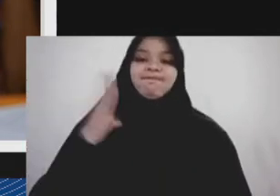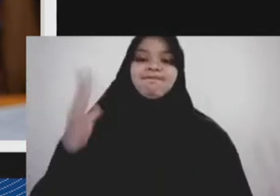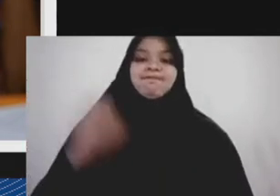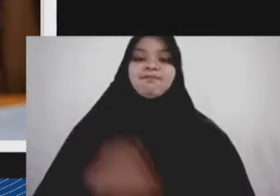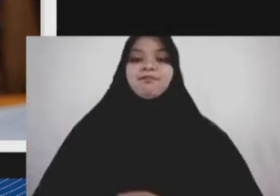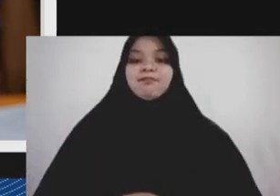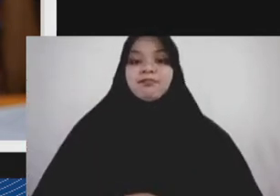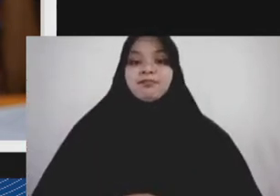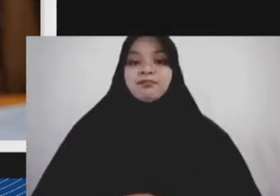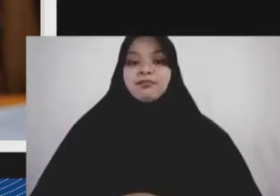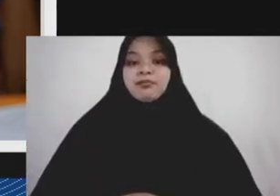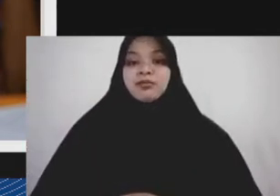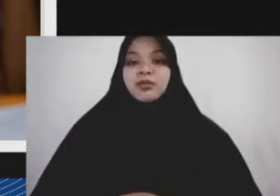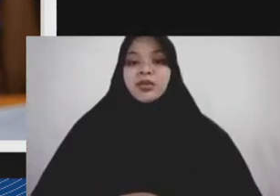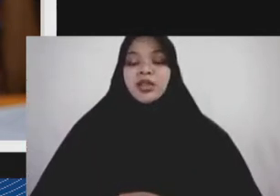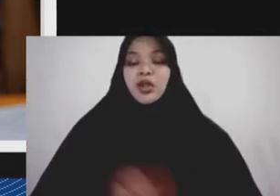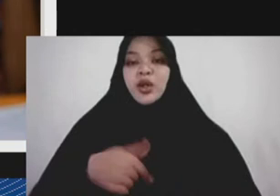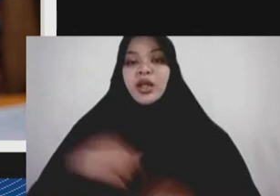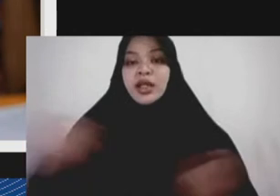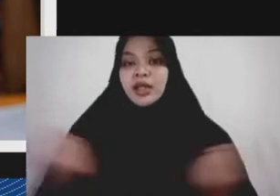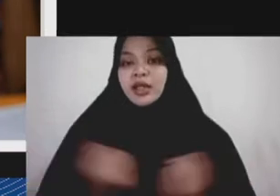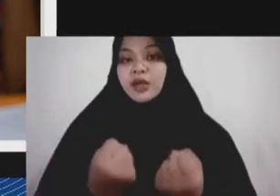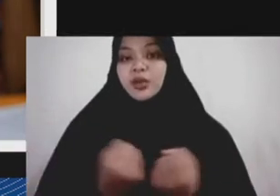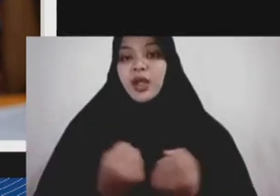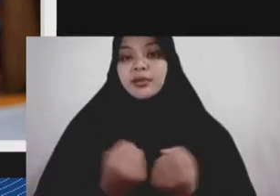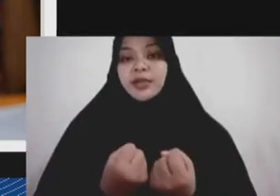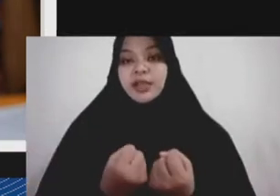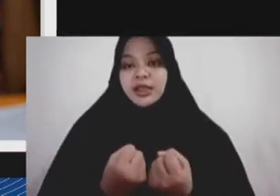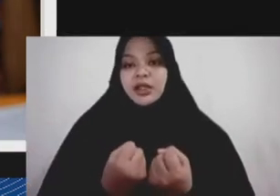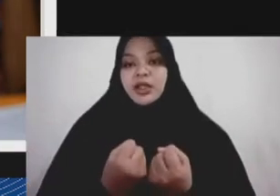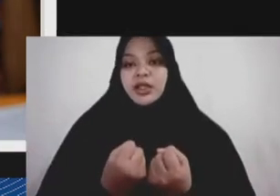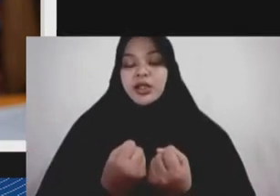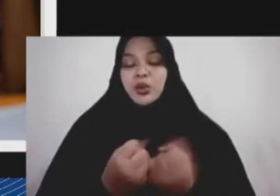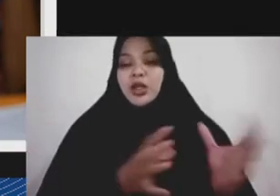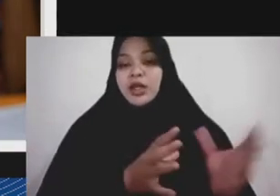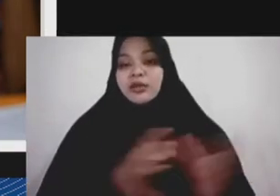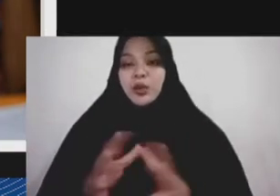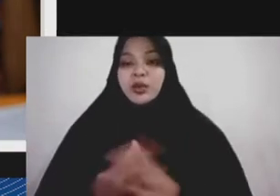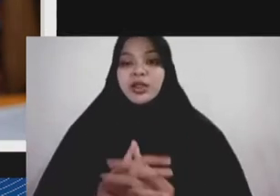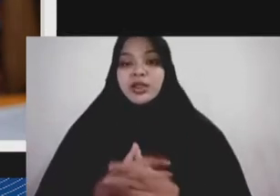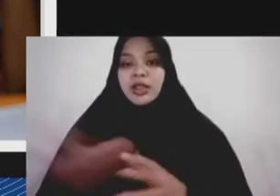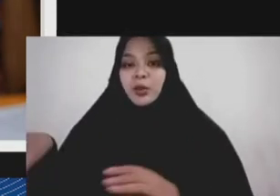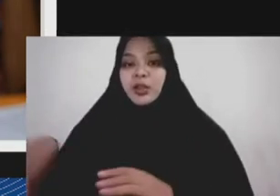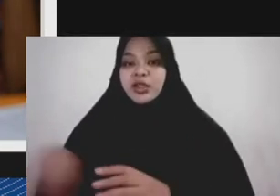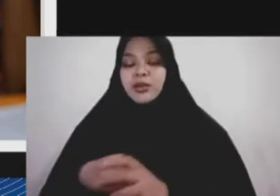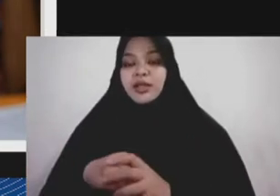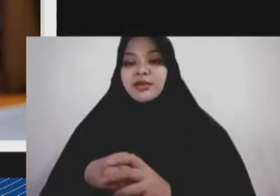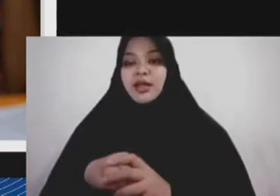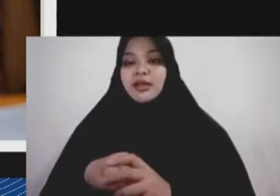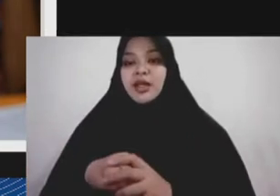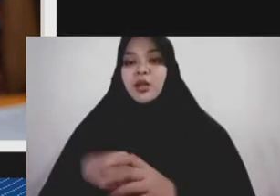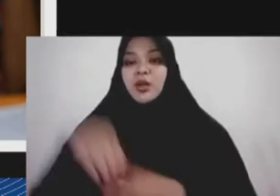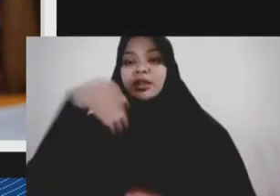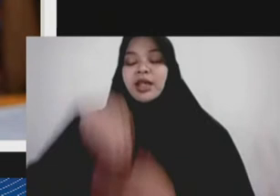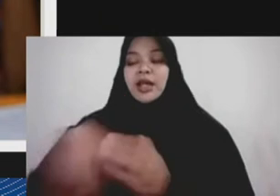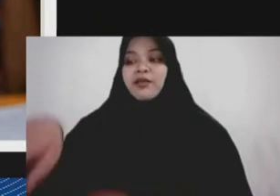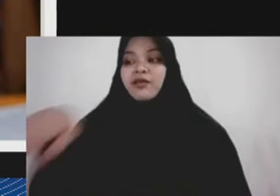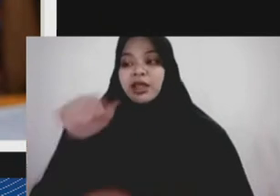identify and mitigate those challenges and including survivors of gender-based violence might